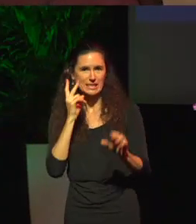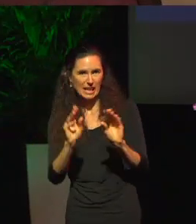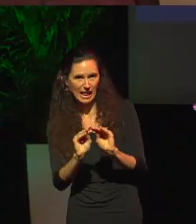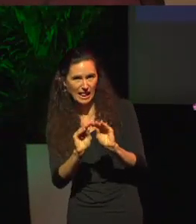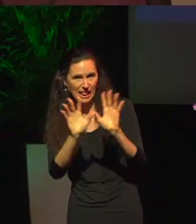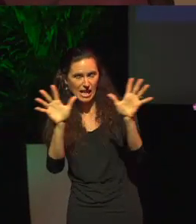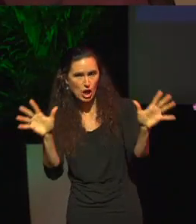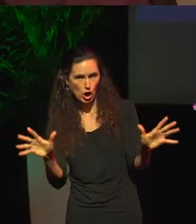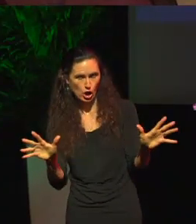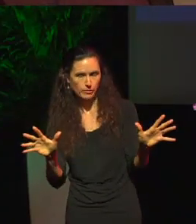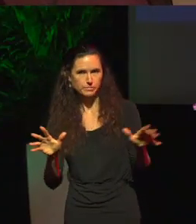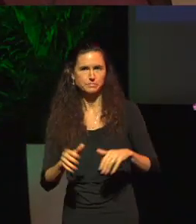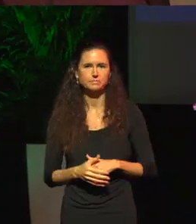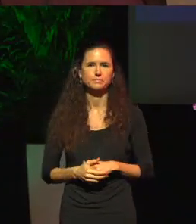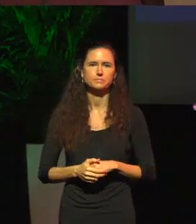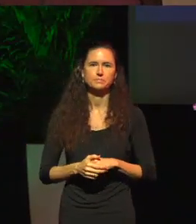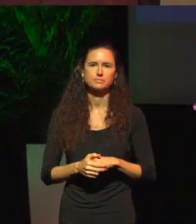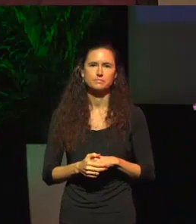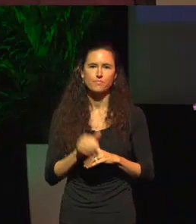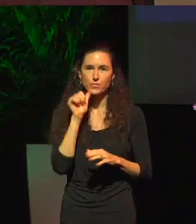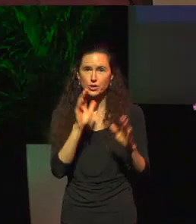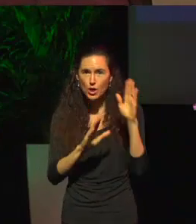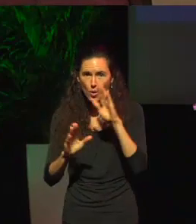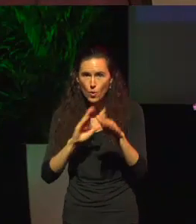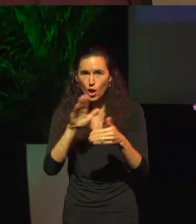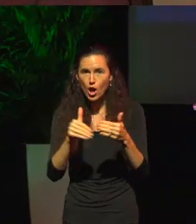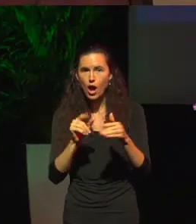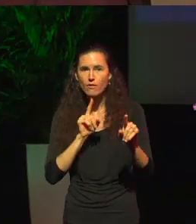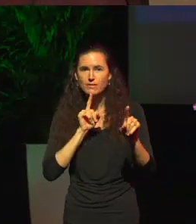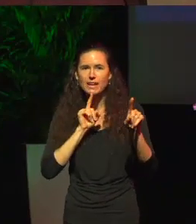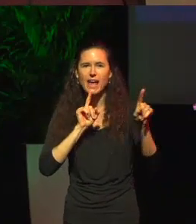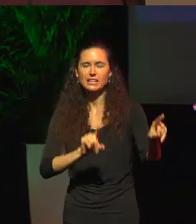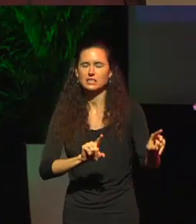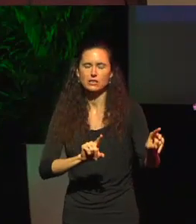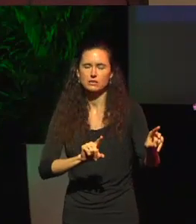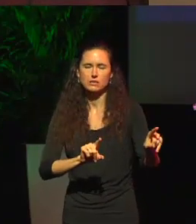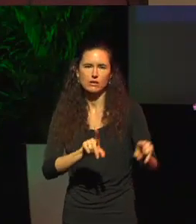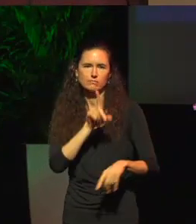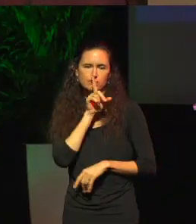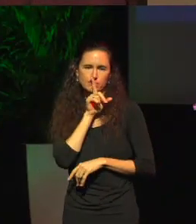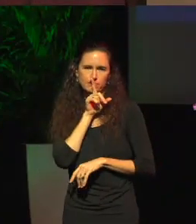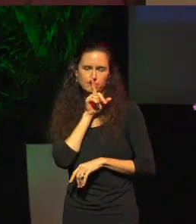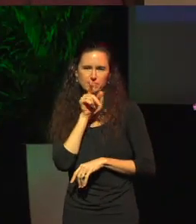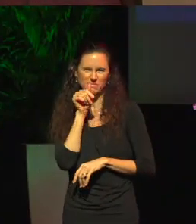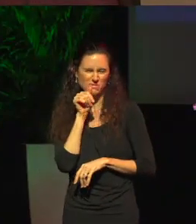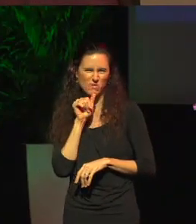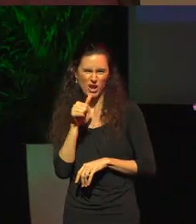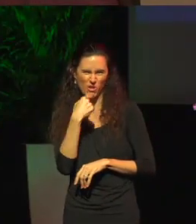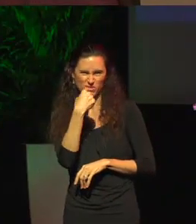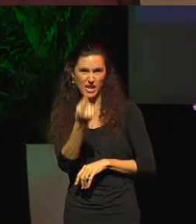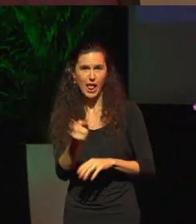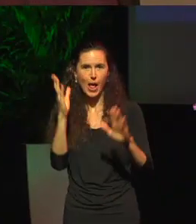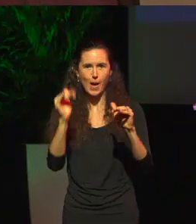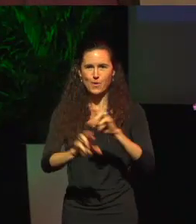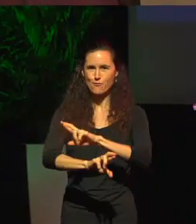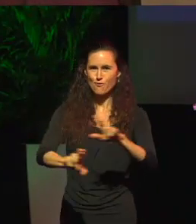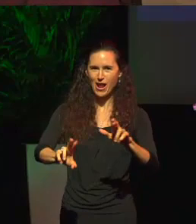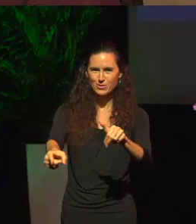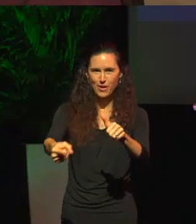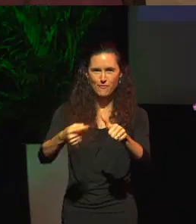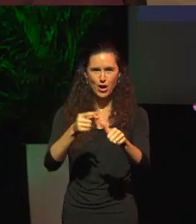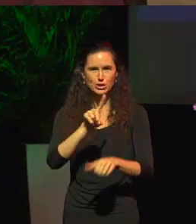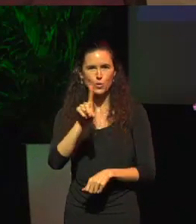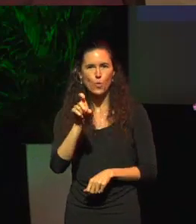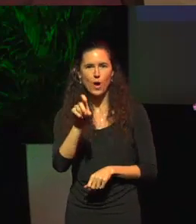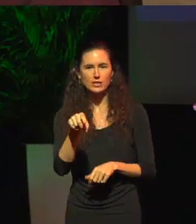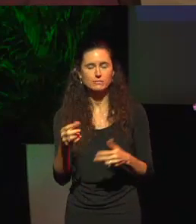so that you can see all the questions. Don't worry, all of the answers are anonymous. And I hope you're ready, because here comes the first poll